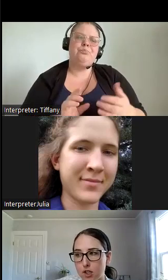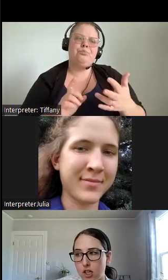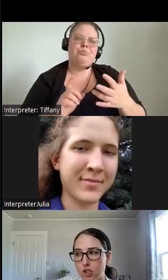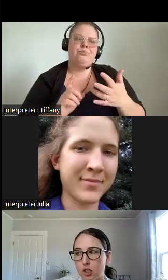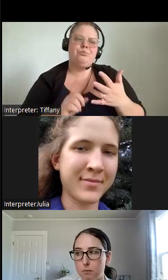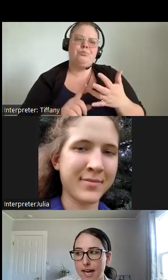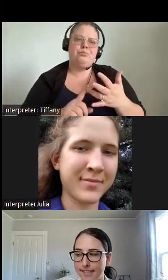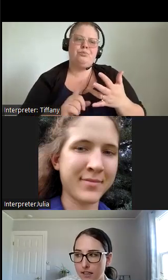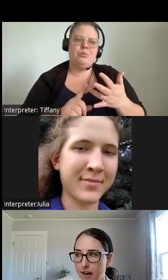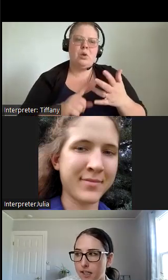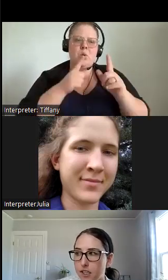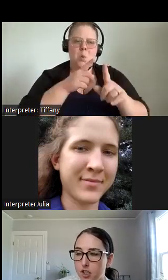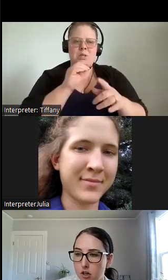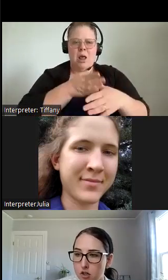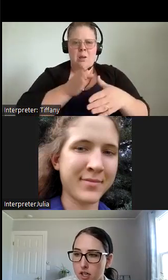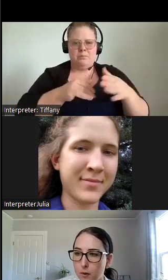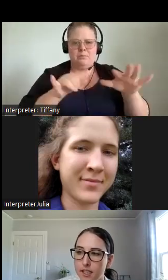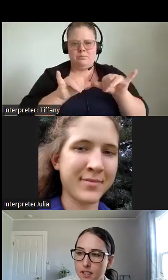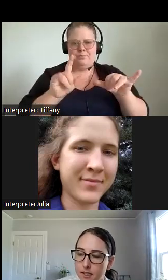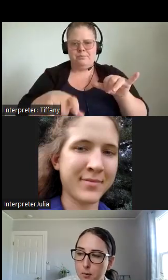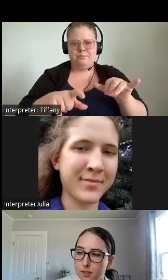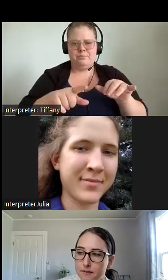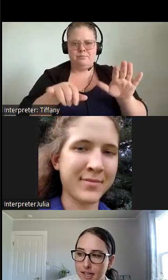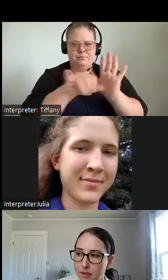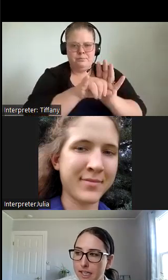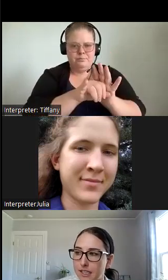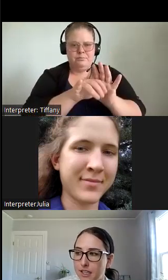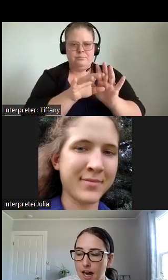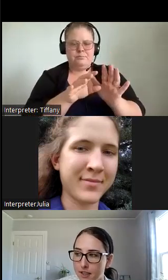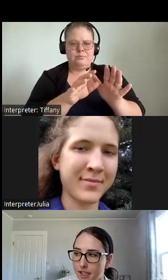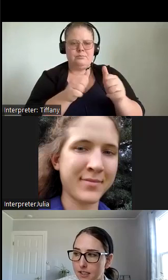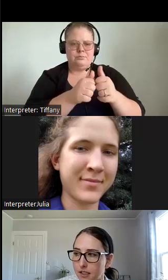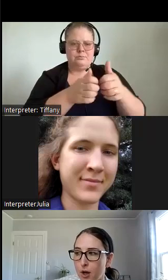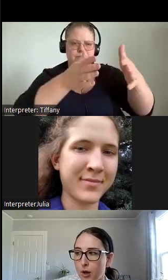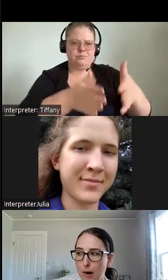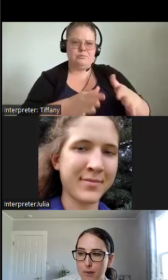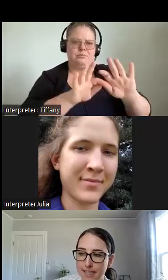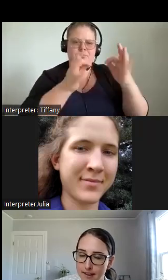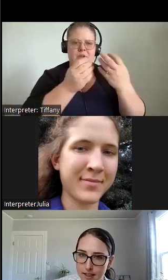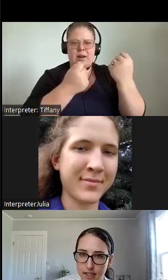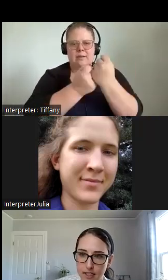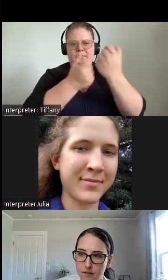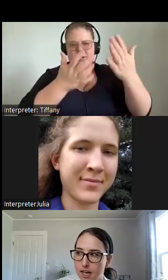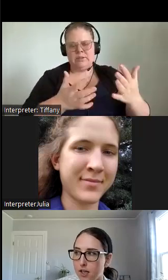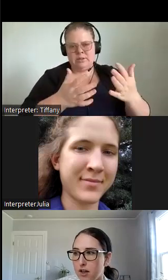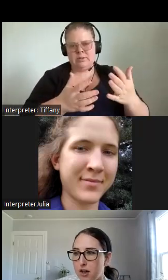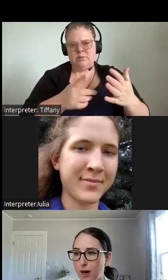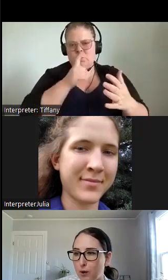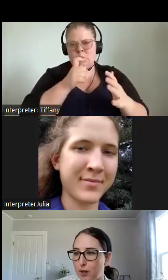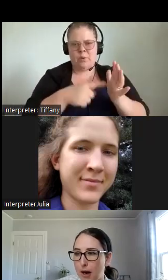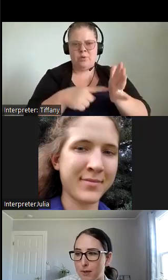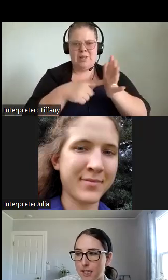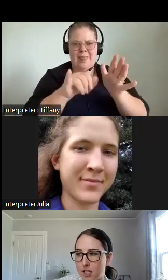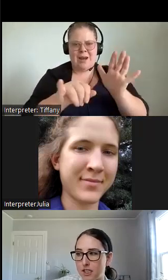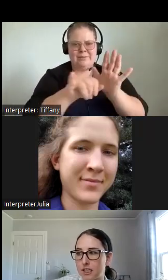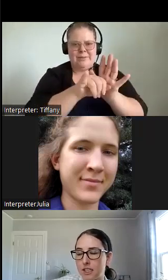outcome measures should be identified in conjunction with individuals, families, and advocates who represent the identified